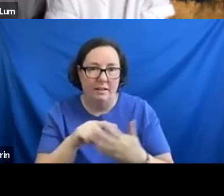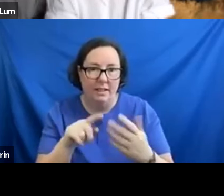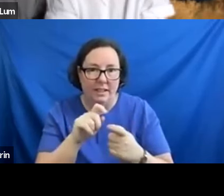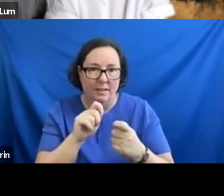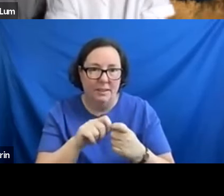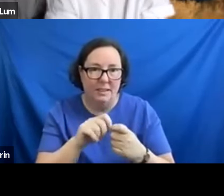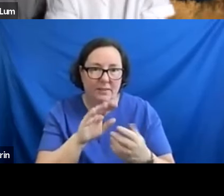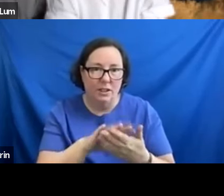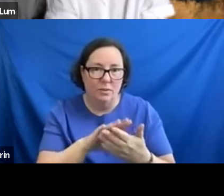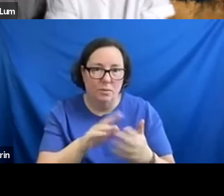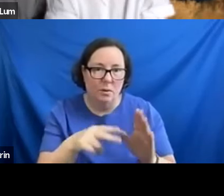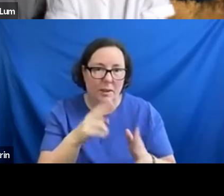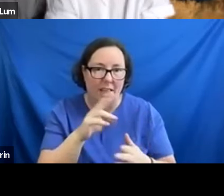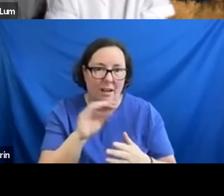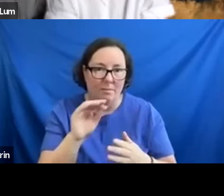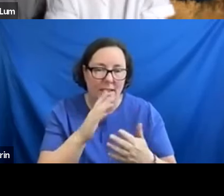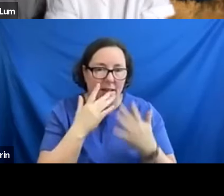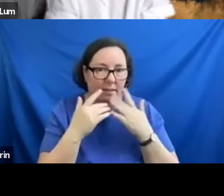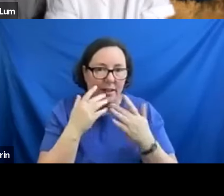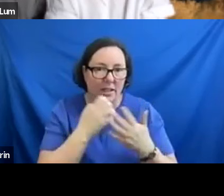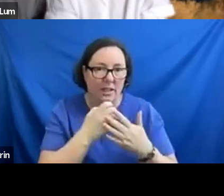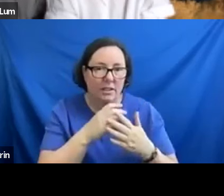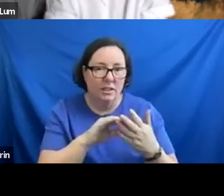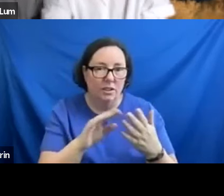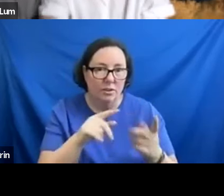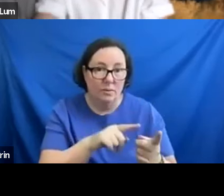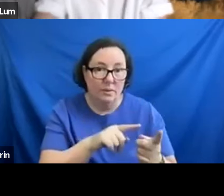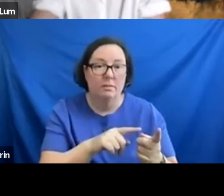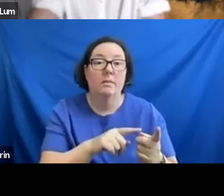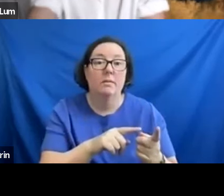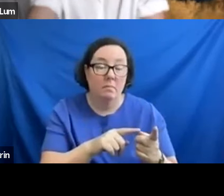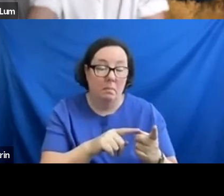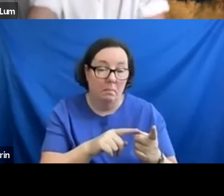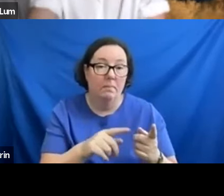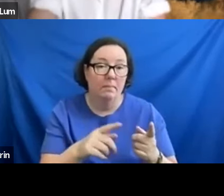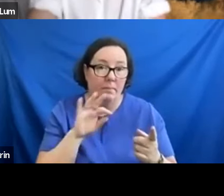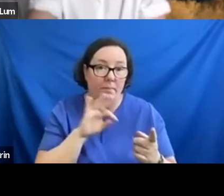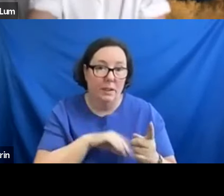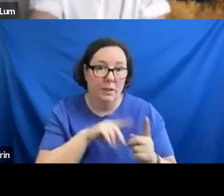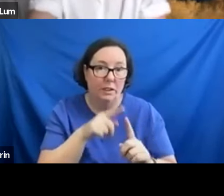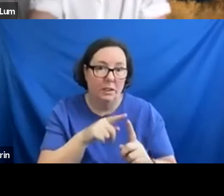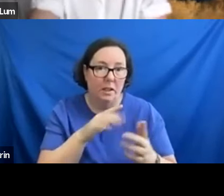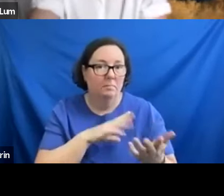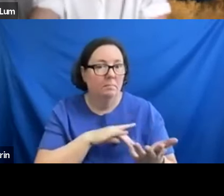a higher proportion of economically disadvantaged students. I think